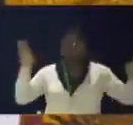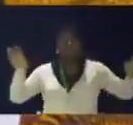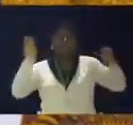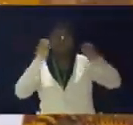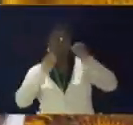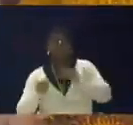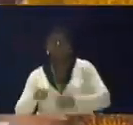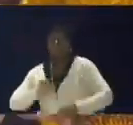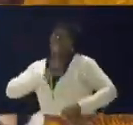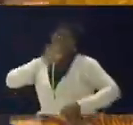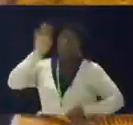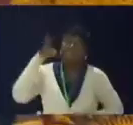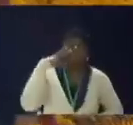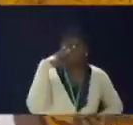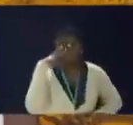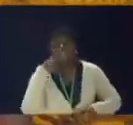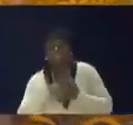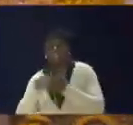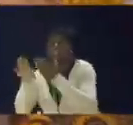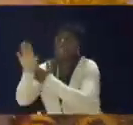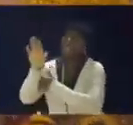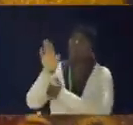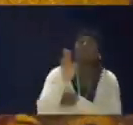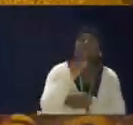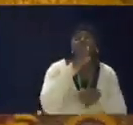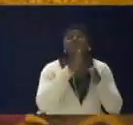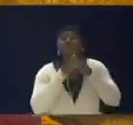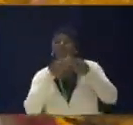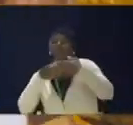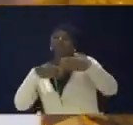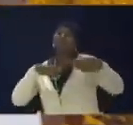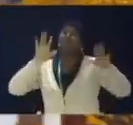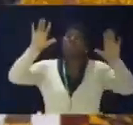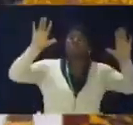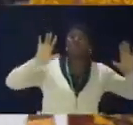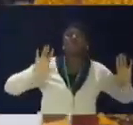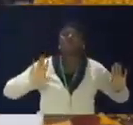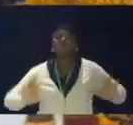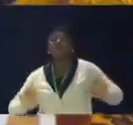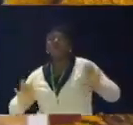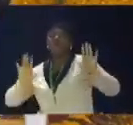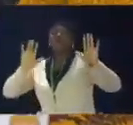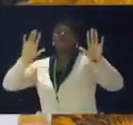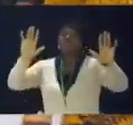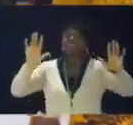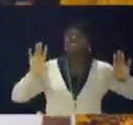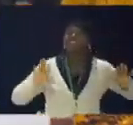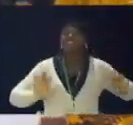I never see this kind of God before. Wonder, wonder.